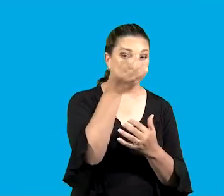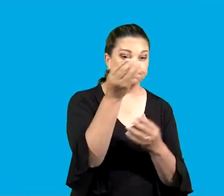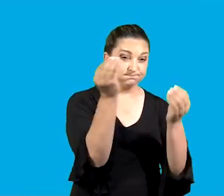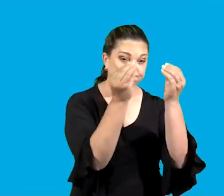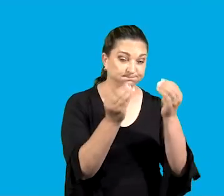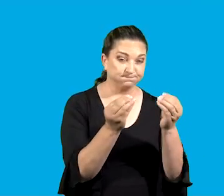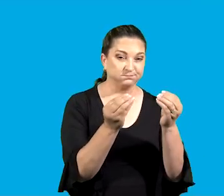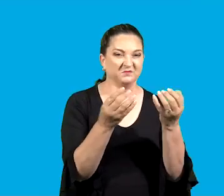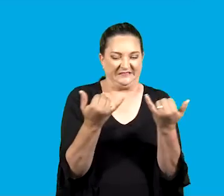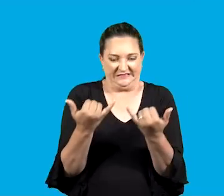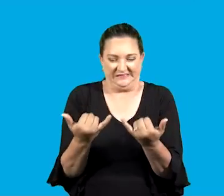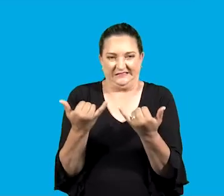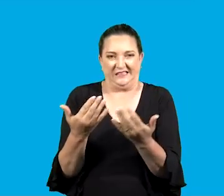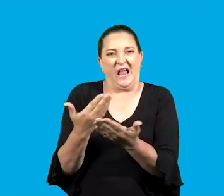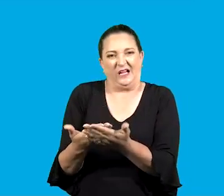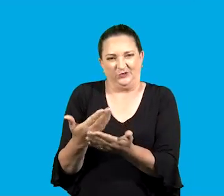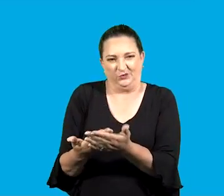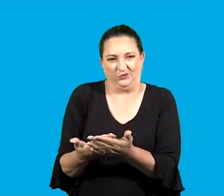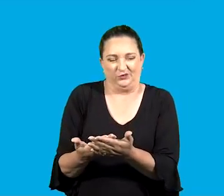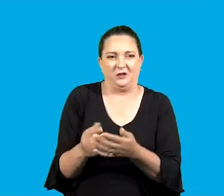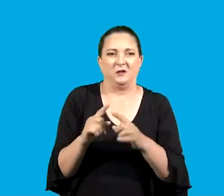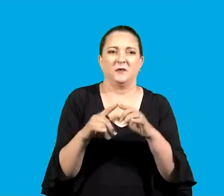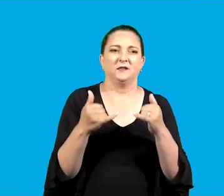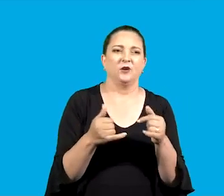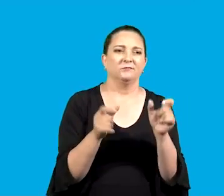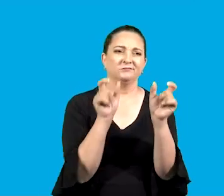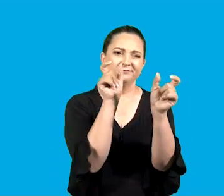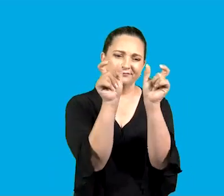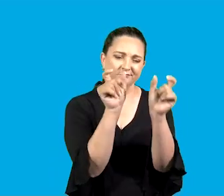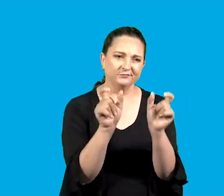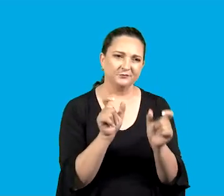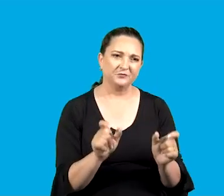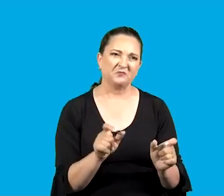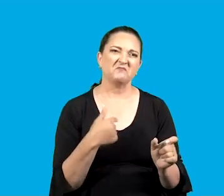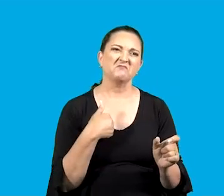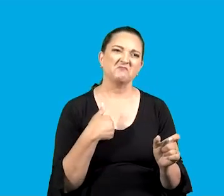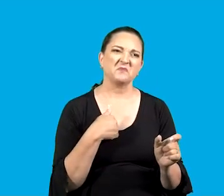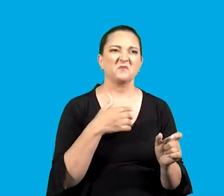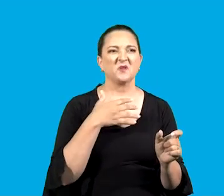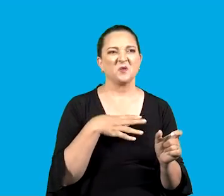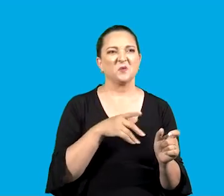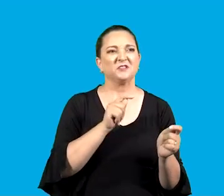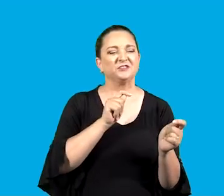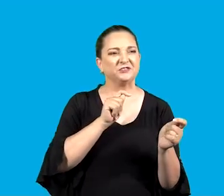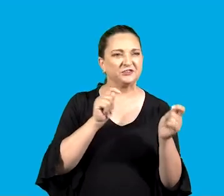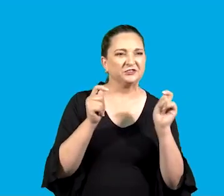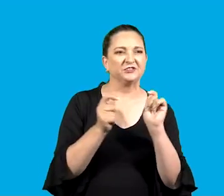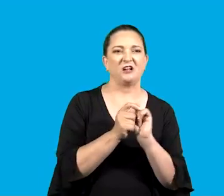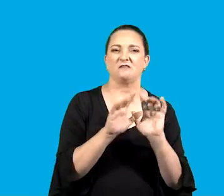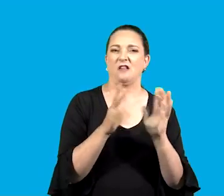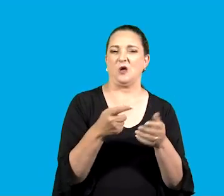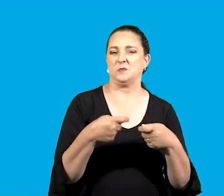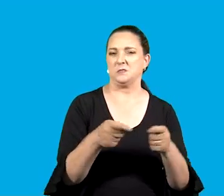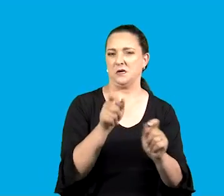actual. In order to increase sales, Adam decided to change the way in which the salespeople are being